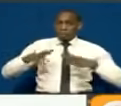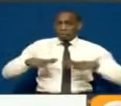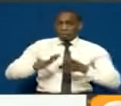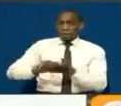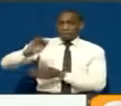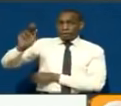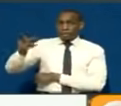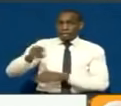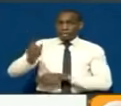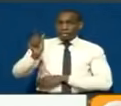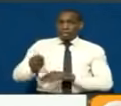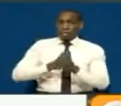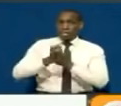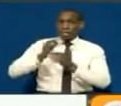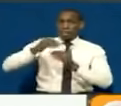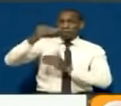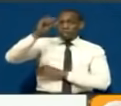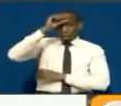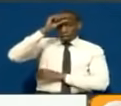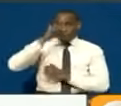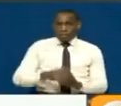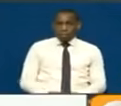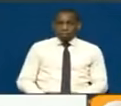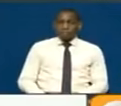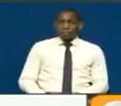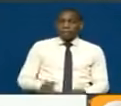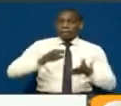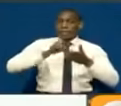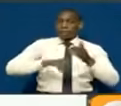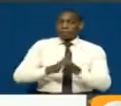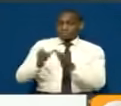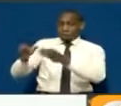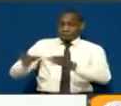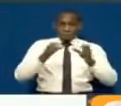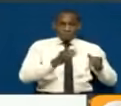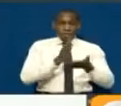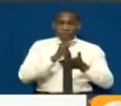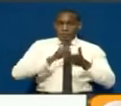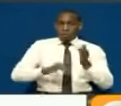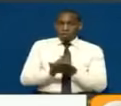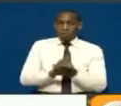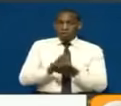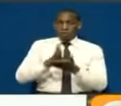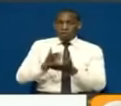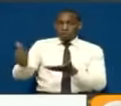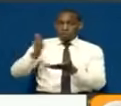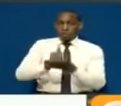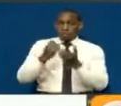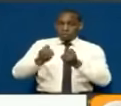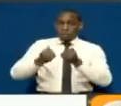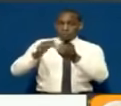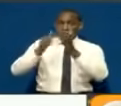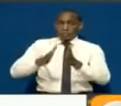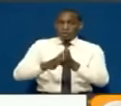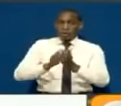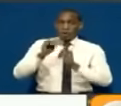Kenya region and their interests in the future governments. As such, the parties are to ensure they front credible and strong candidates at